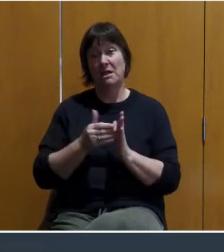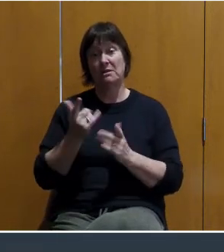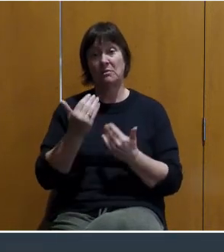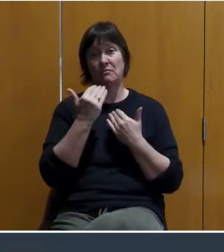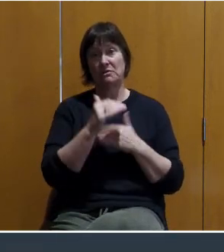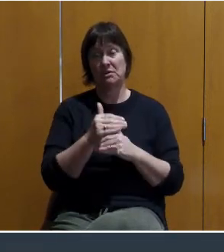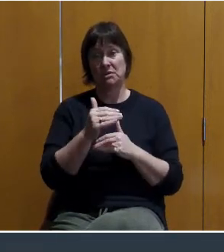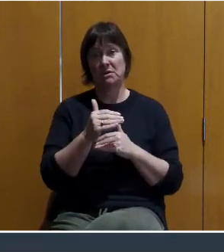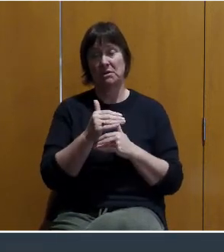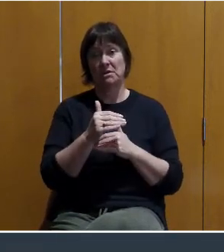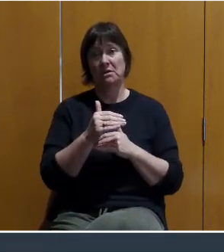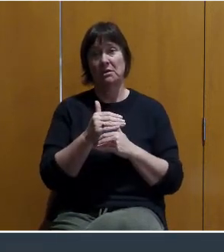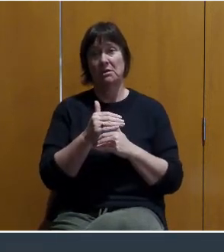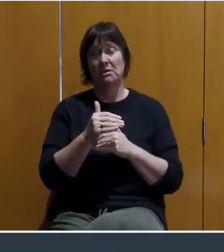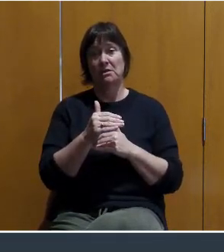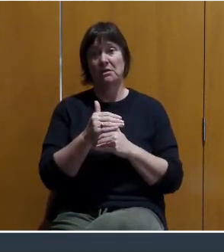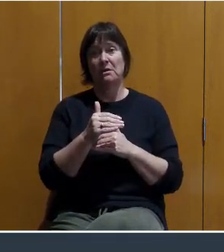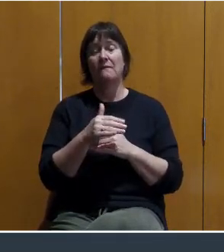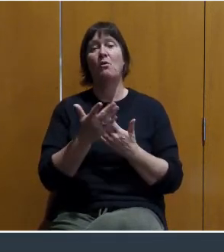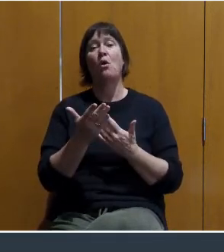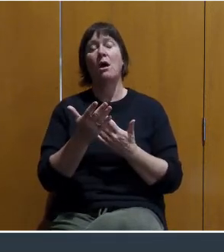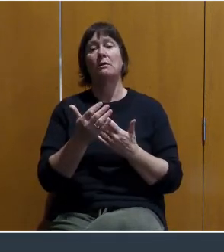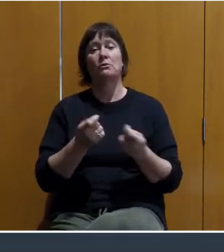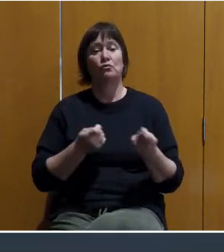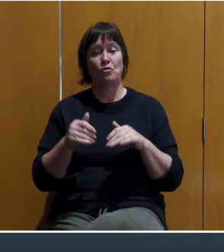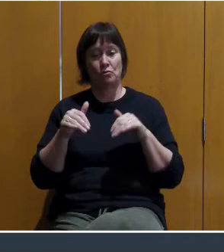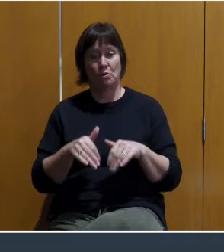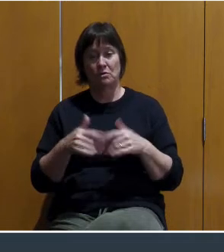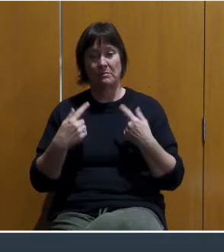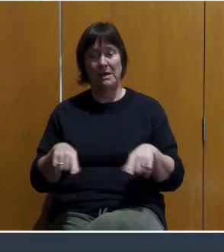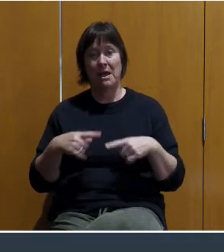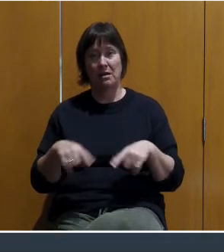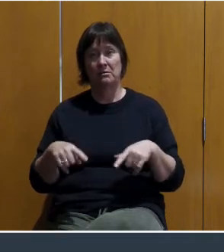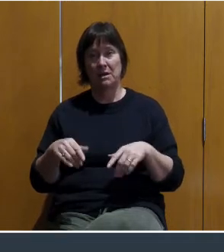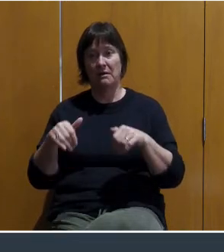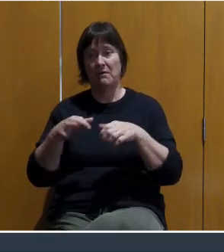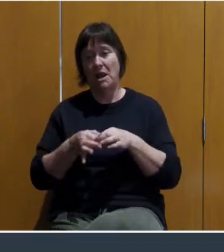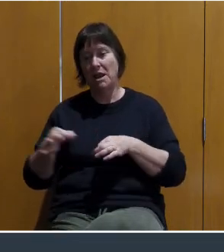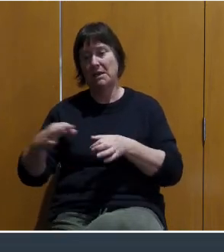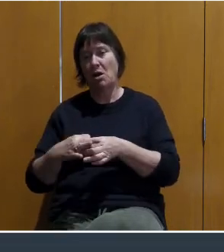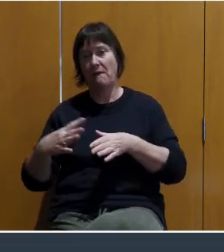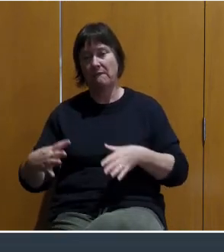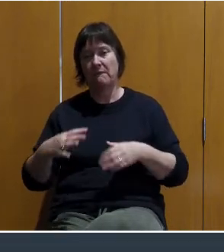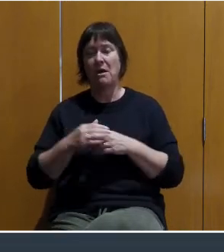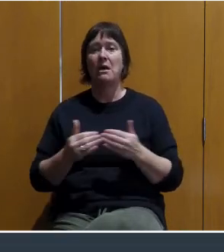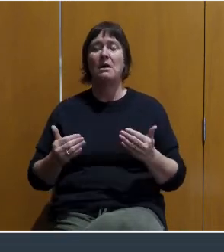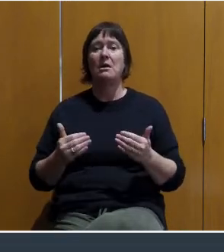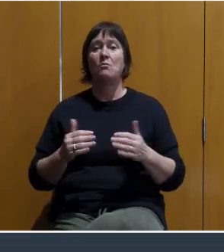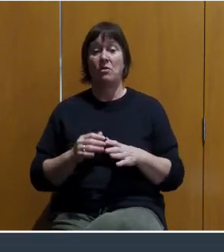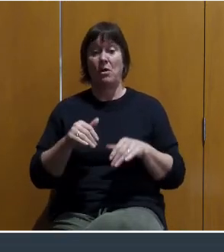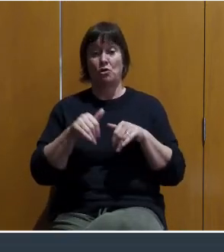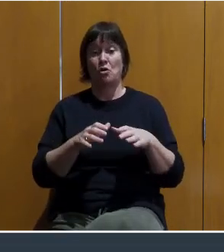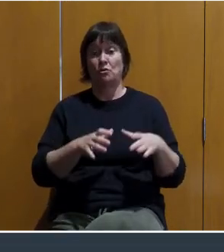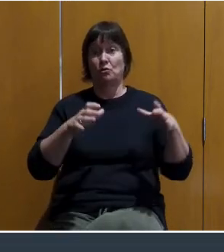restriction now to areas for well-controlled dogs to be exercised off lead. With the increase of dogs